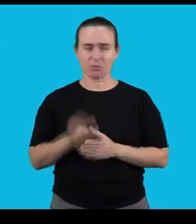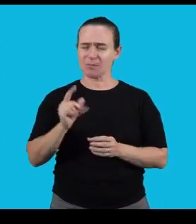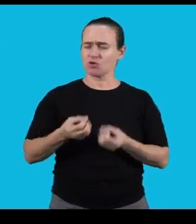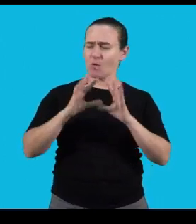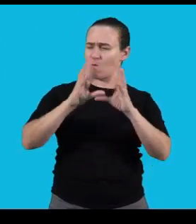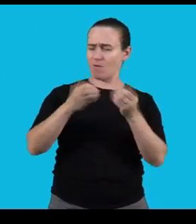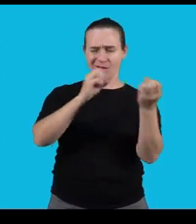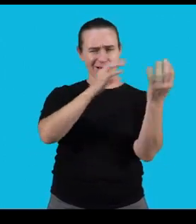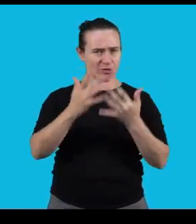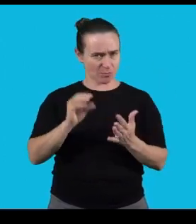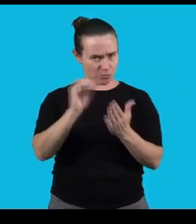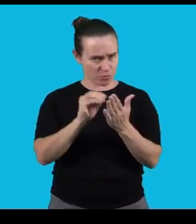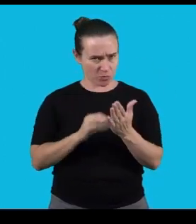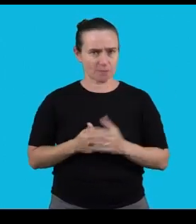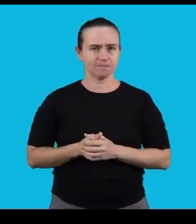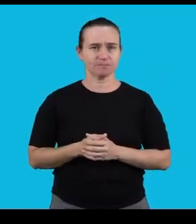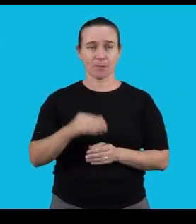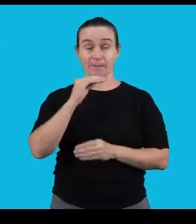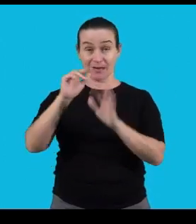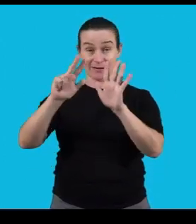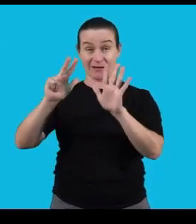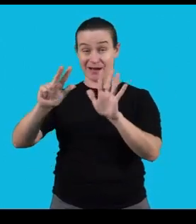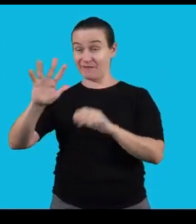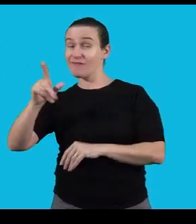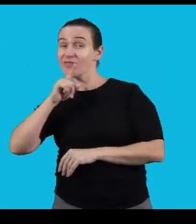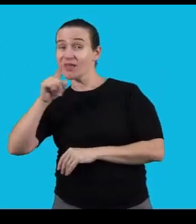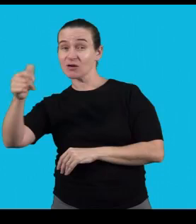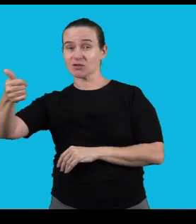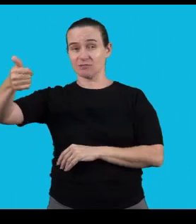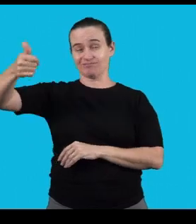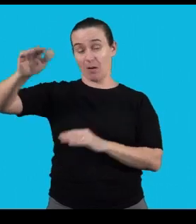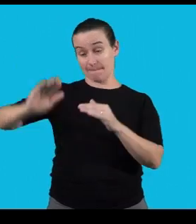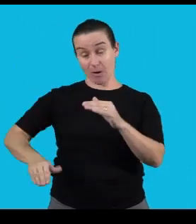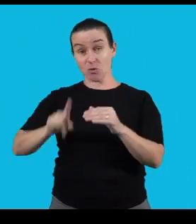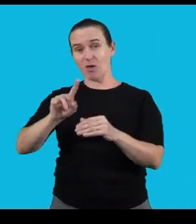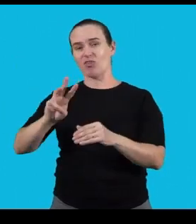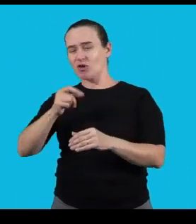2018. Show all working. So you are looking at 85,000 and